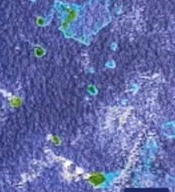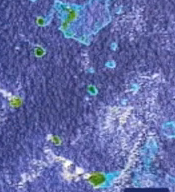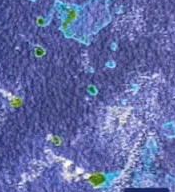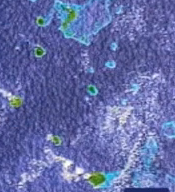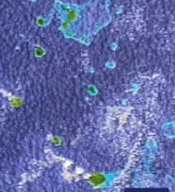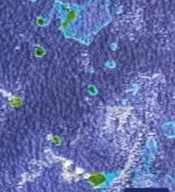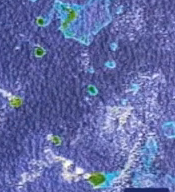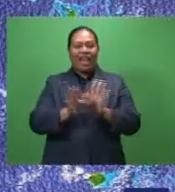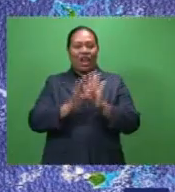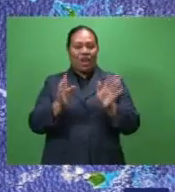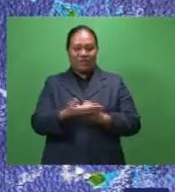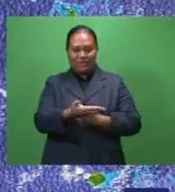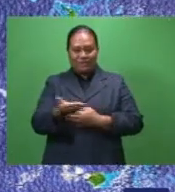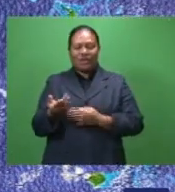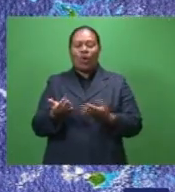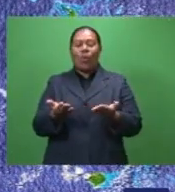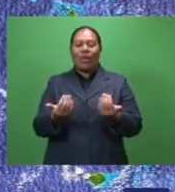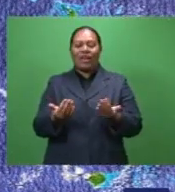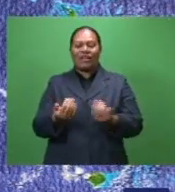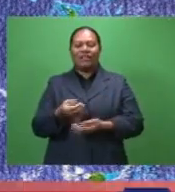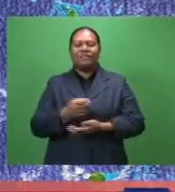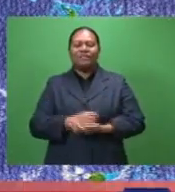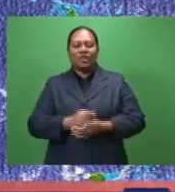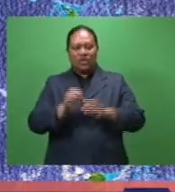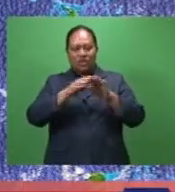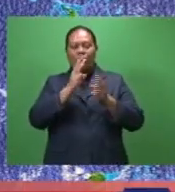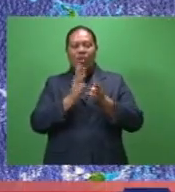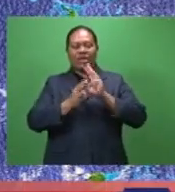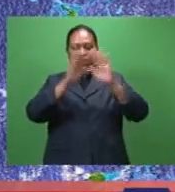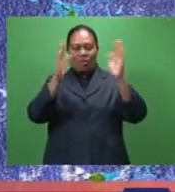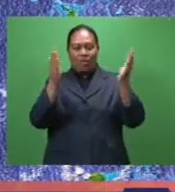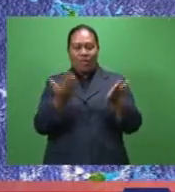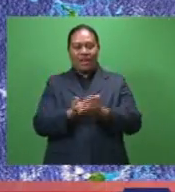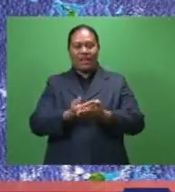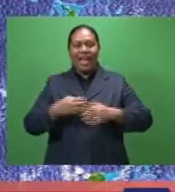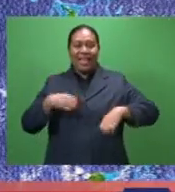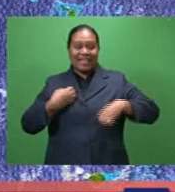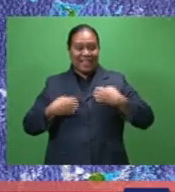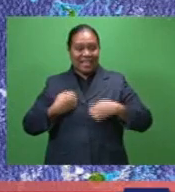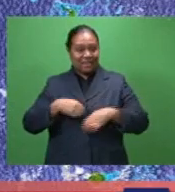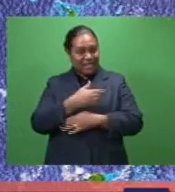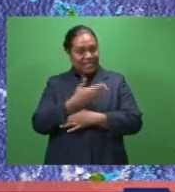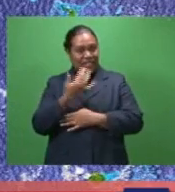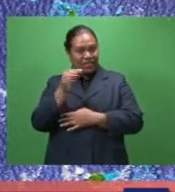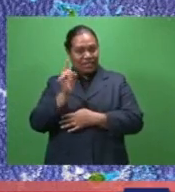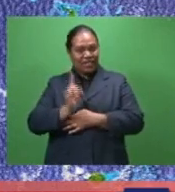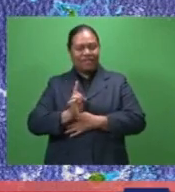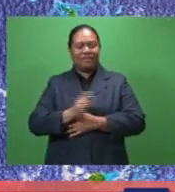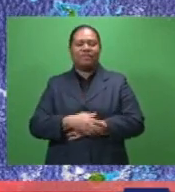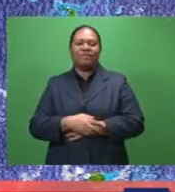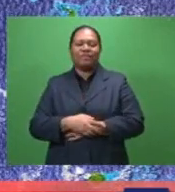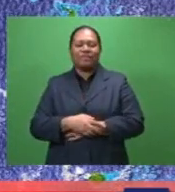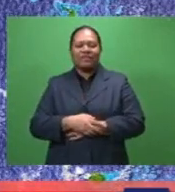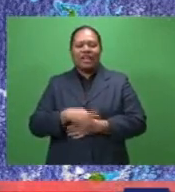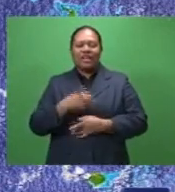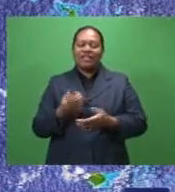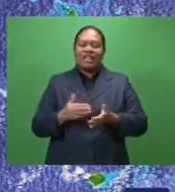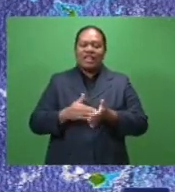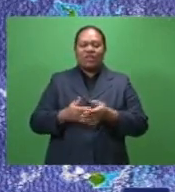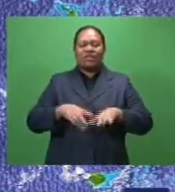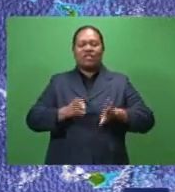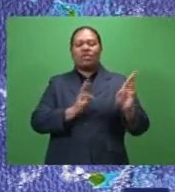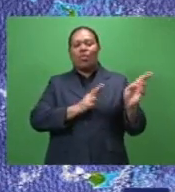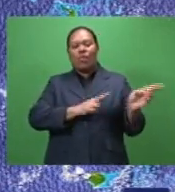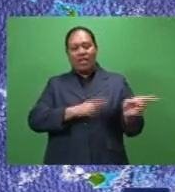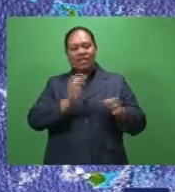Hello to you and welcome to the Weather World. What an exciting day to be out and about, or even if we're just relaxing at